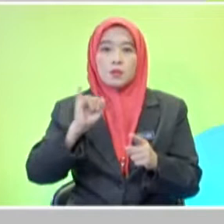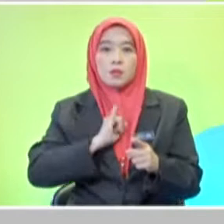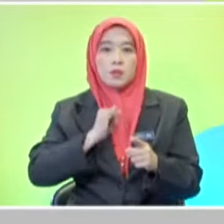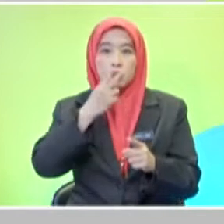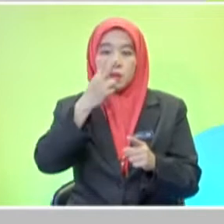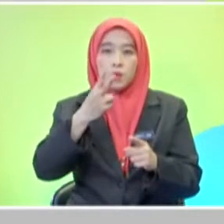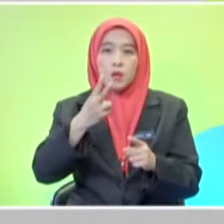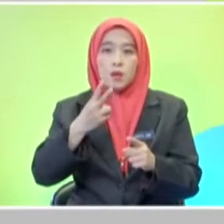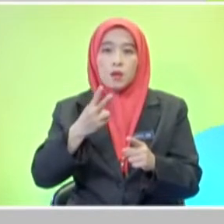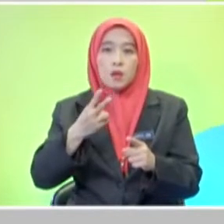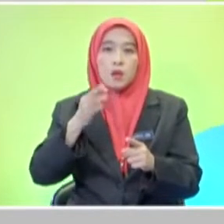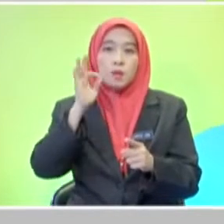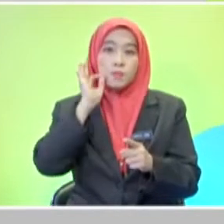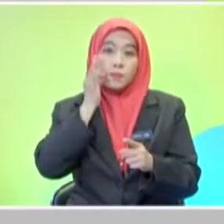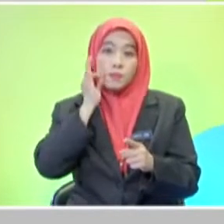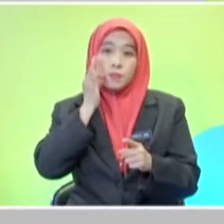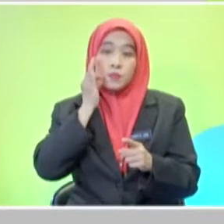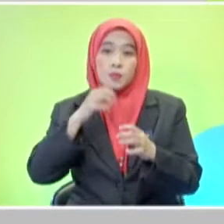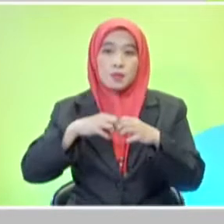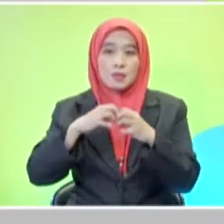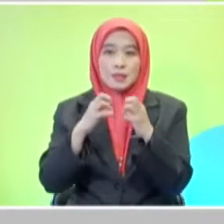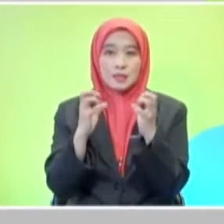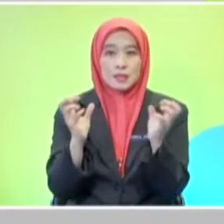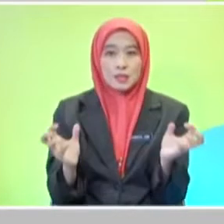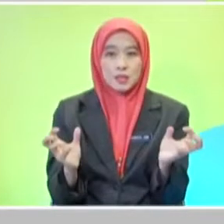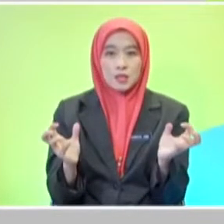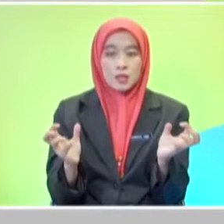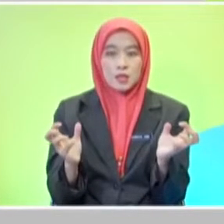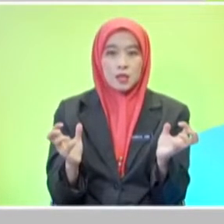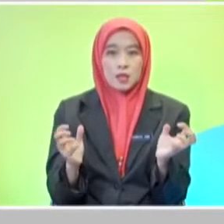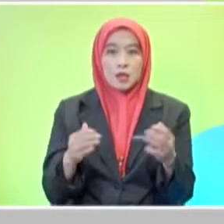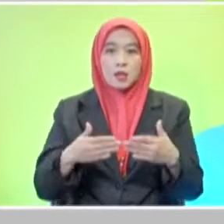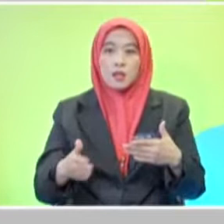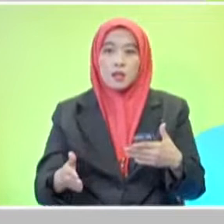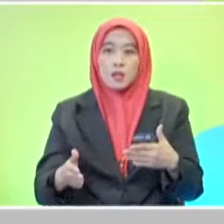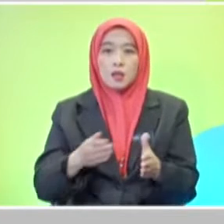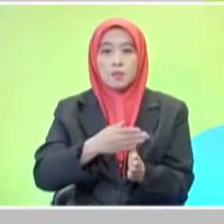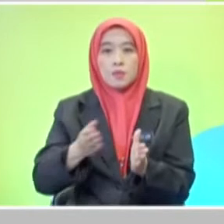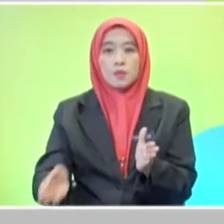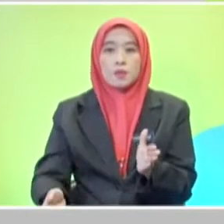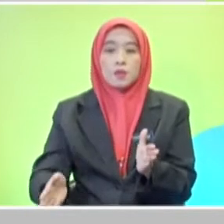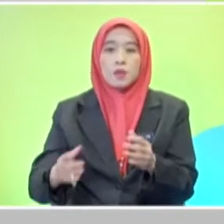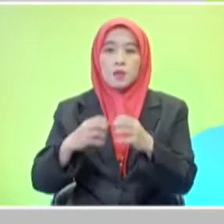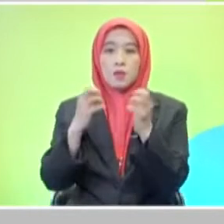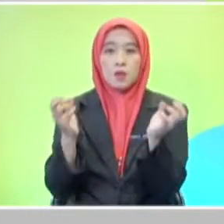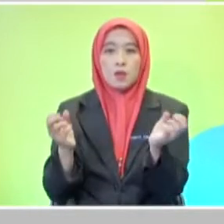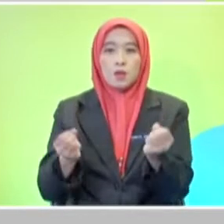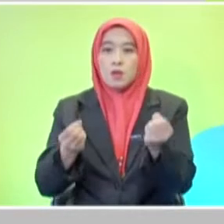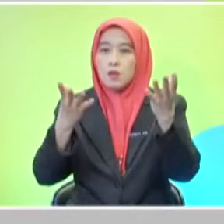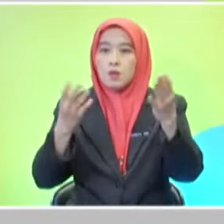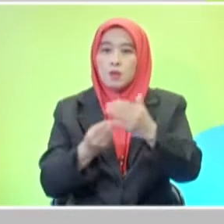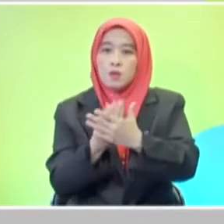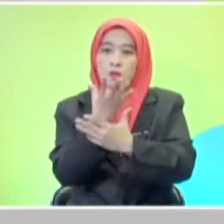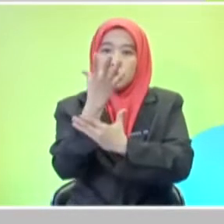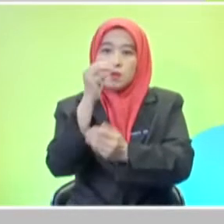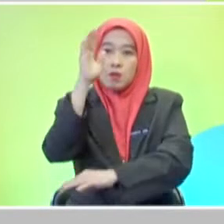fruit. What fruit is that? It's a durian, Mr. Q. Okay, and then beside the durian, there's a lot of trees planted there, right?